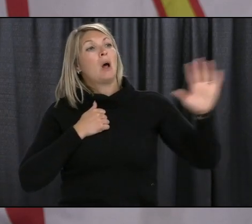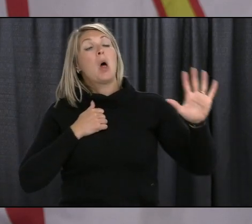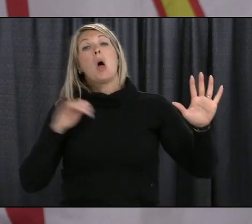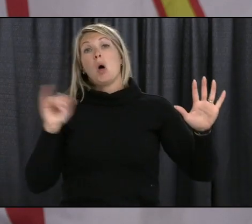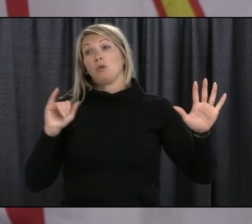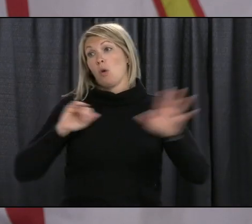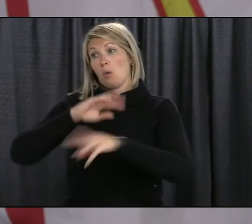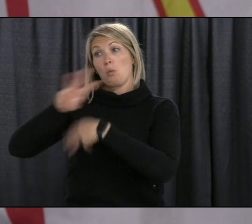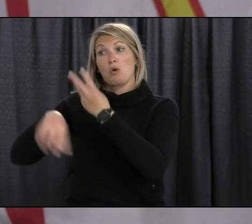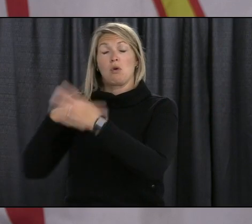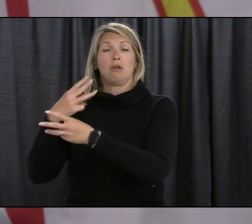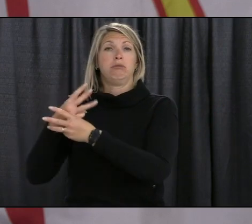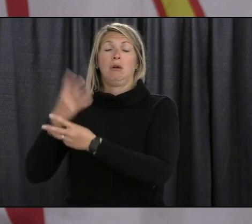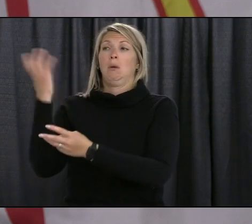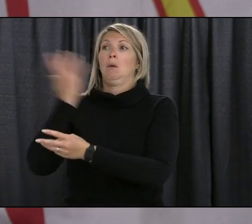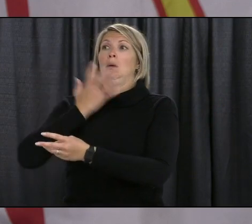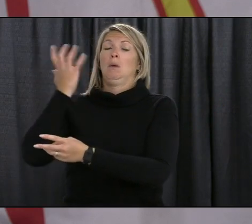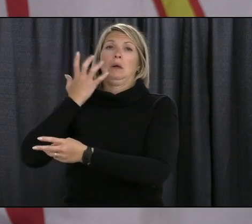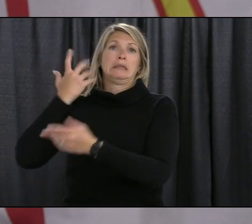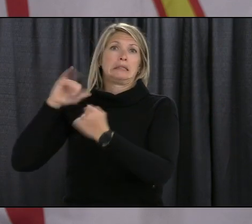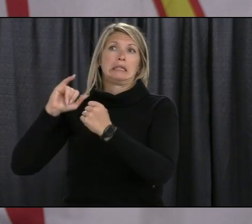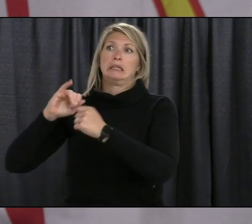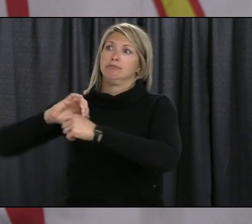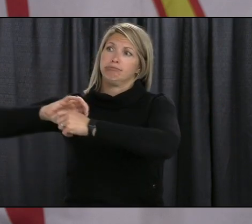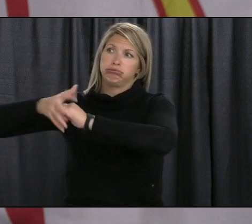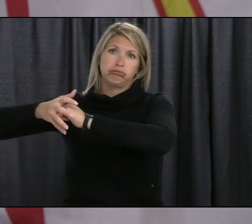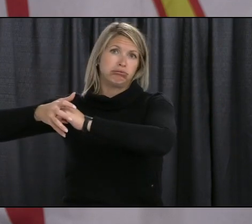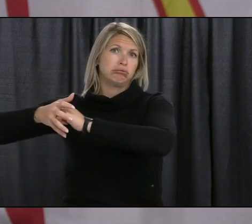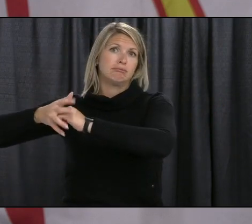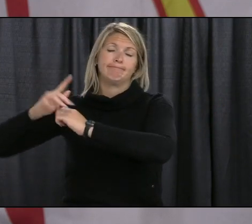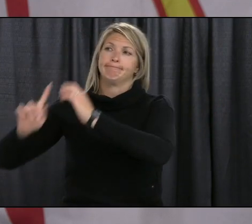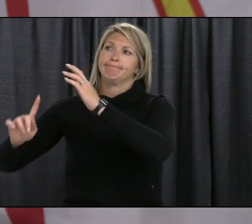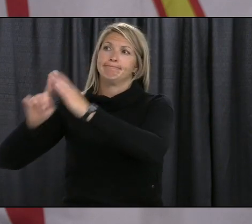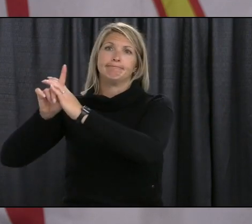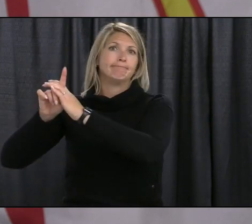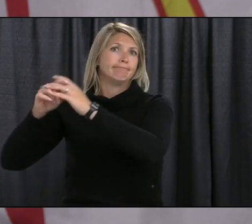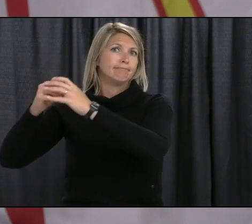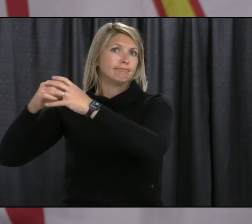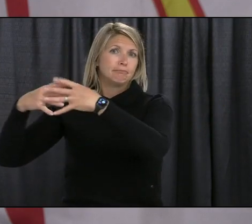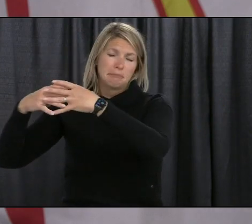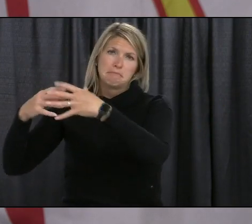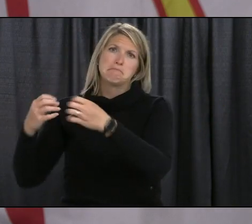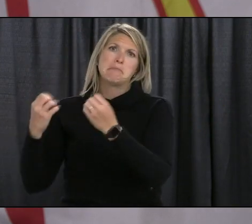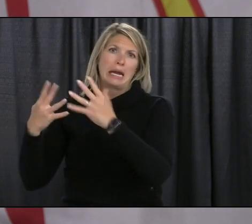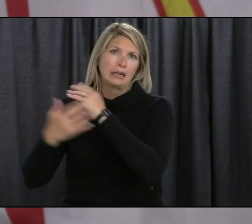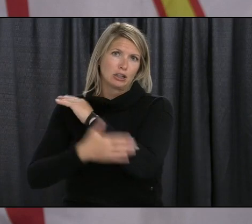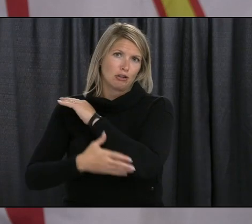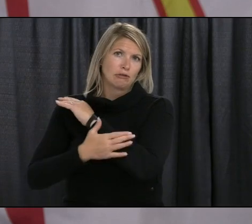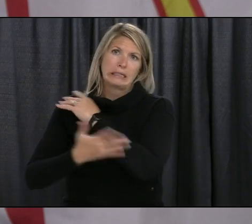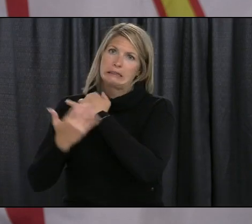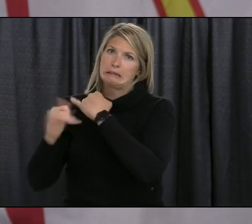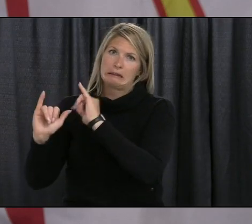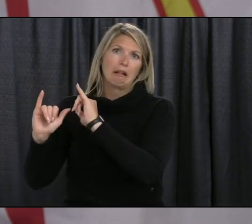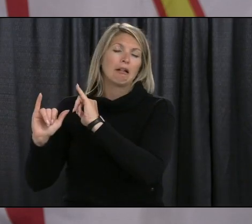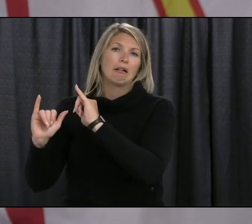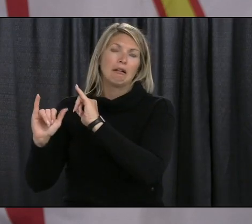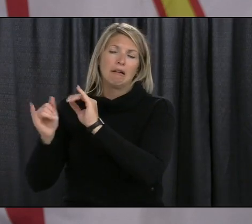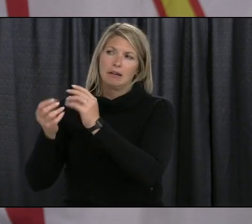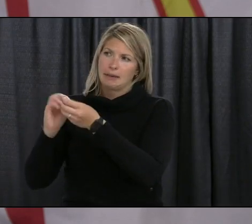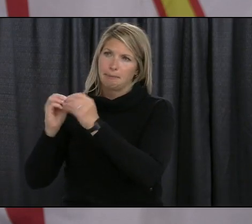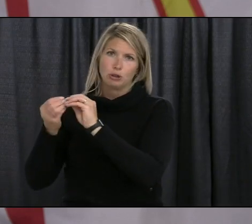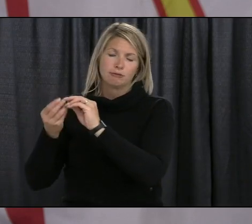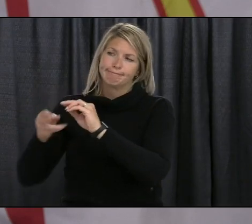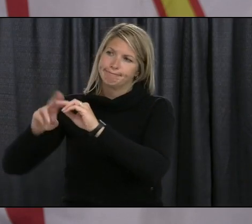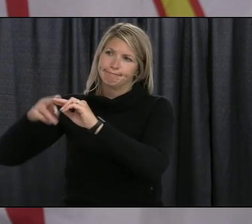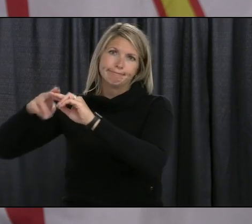not, much of the world is still seeing increases in COVID in their